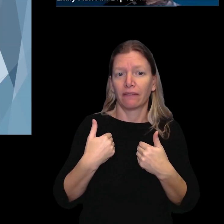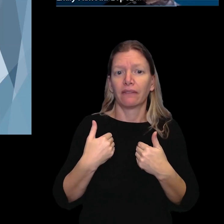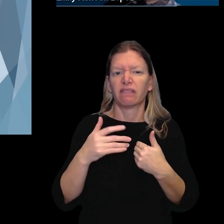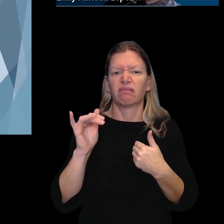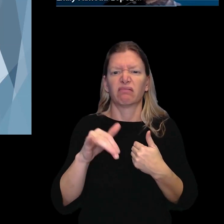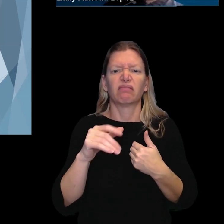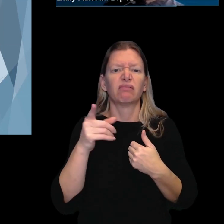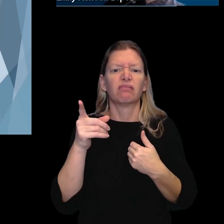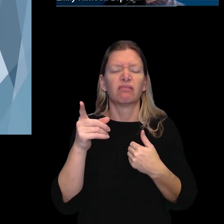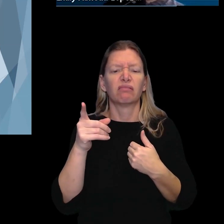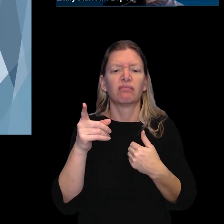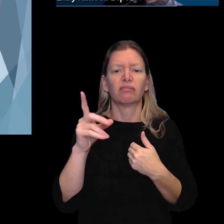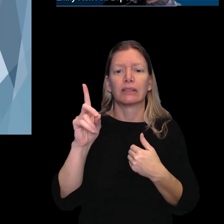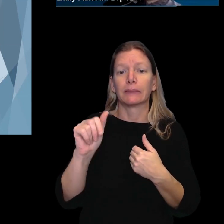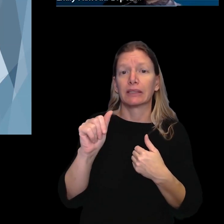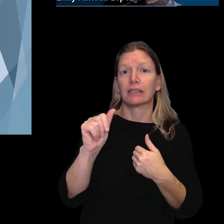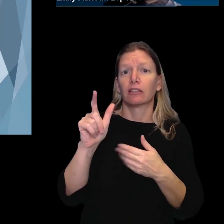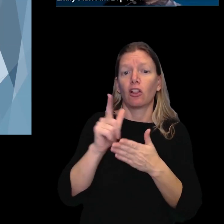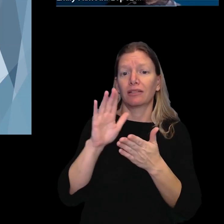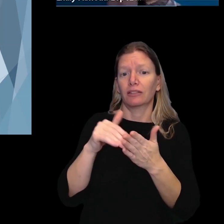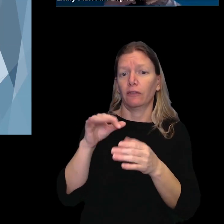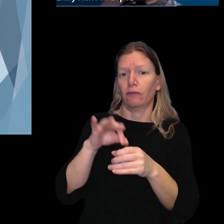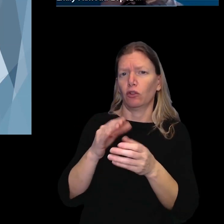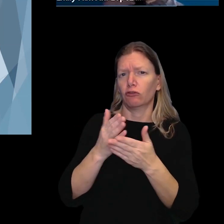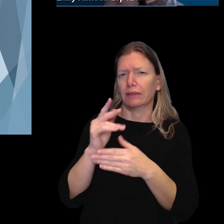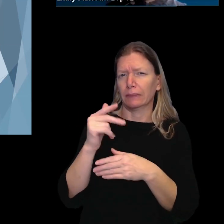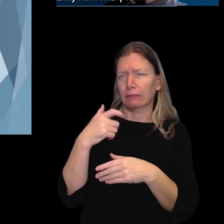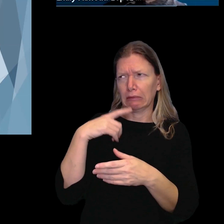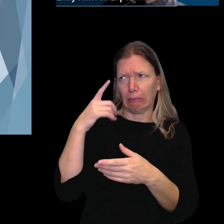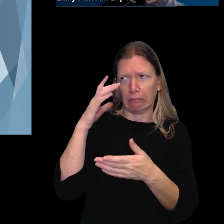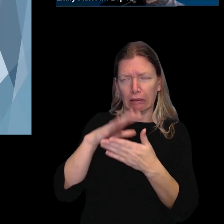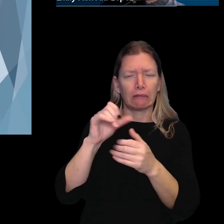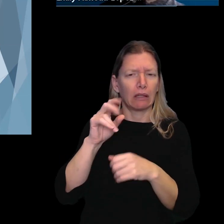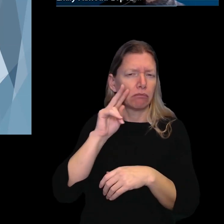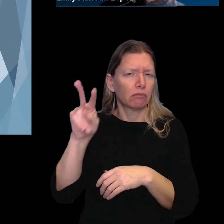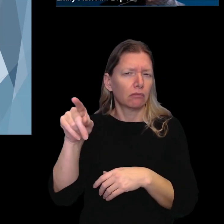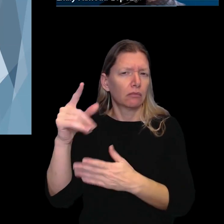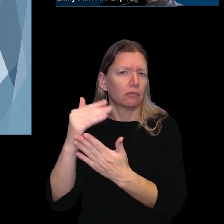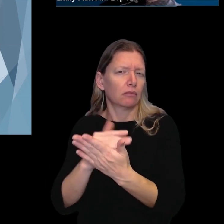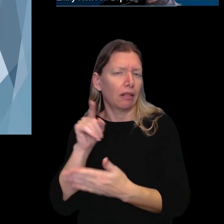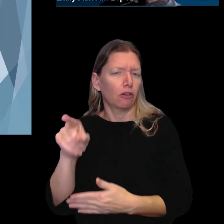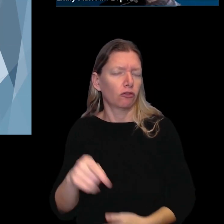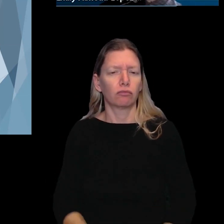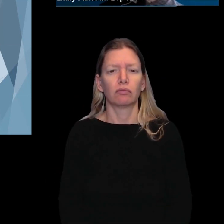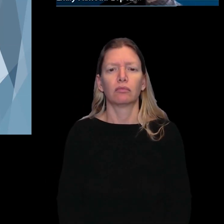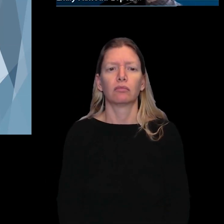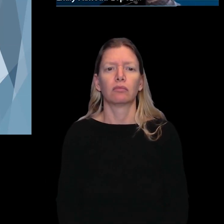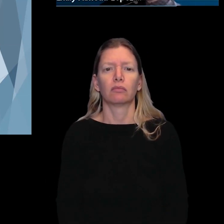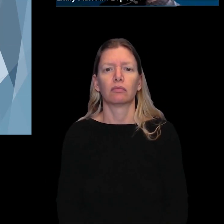at Disability Law Center, um, on the voting rights page, I believe. Um,